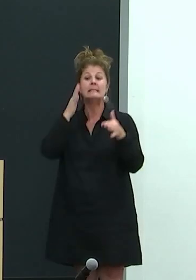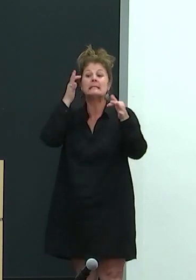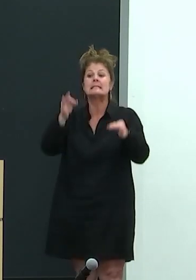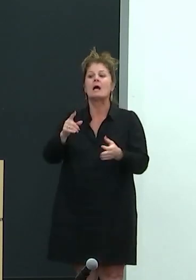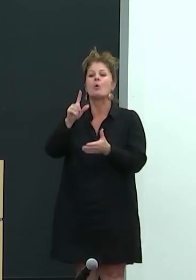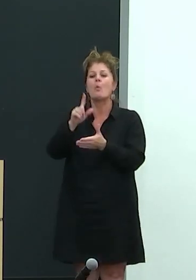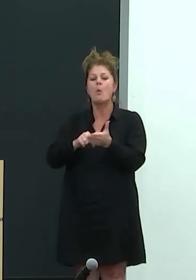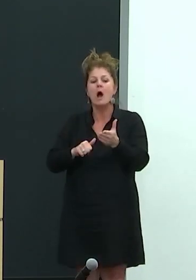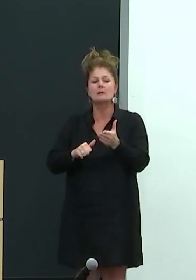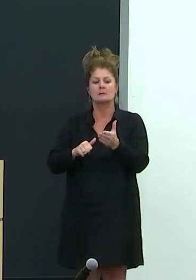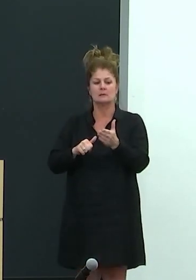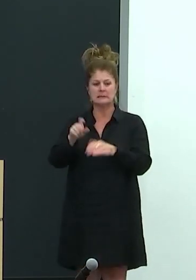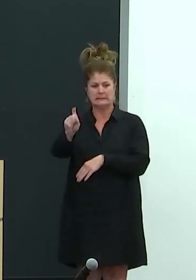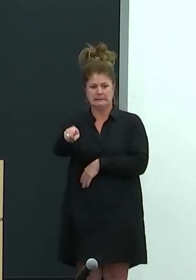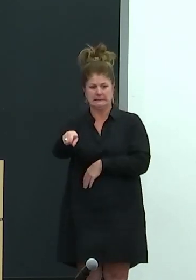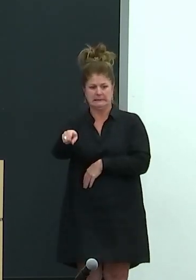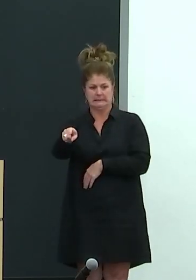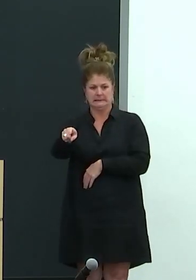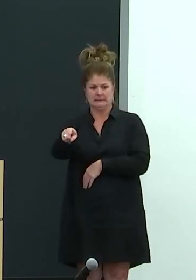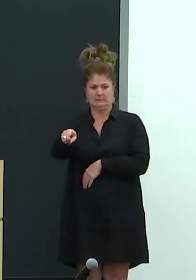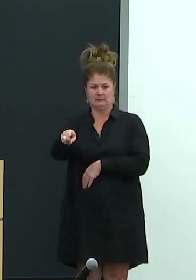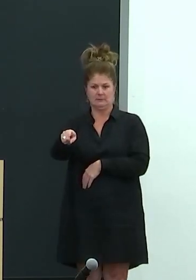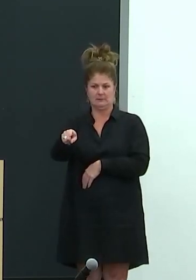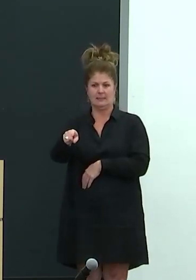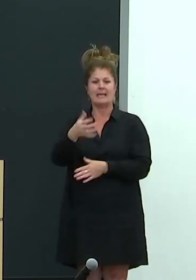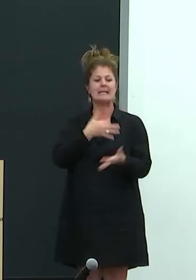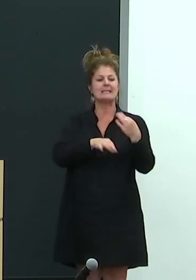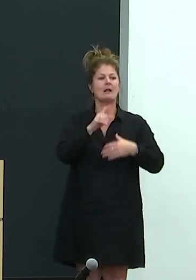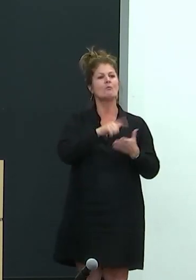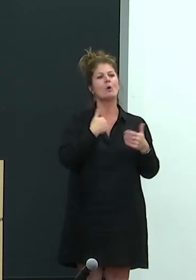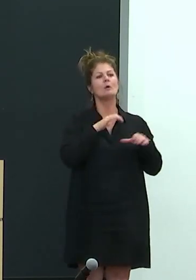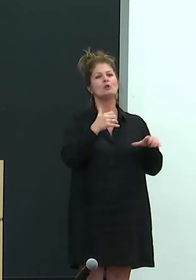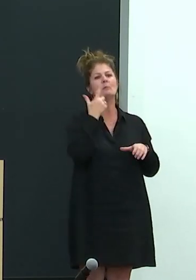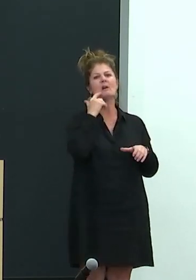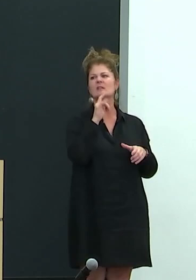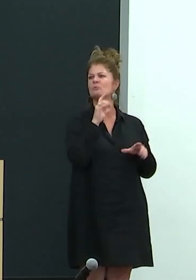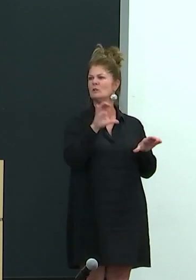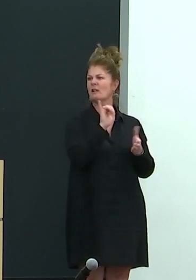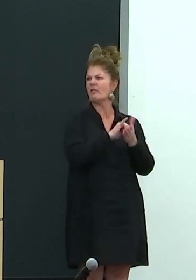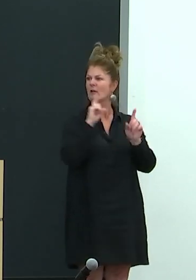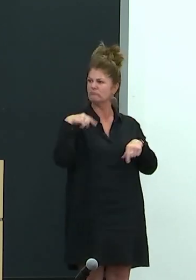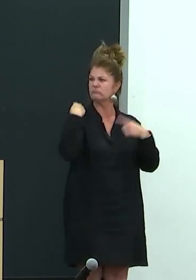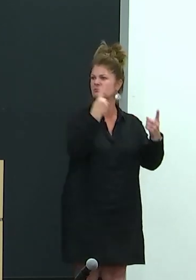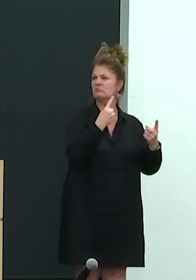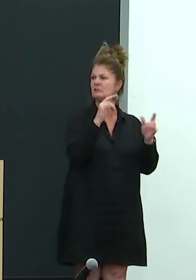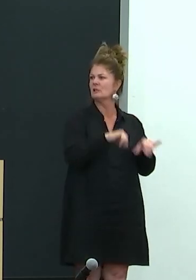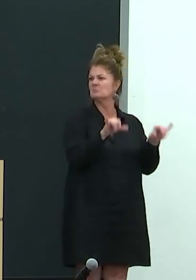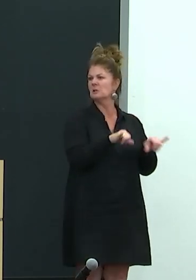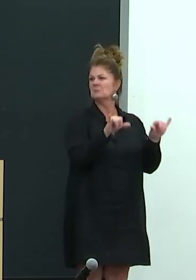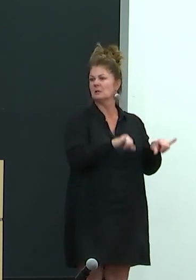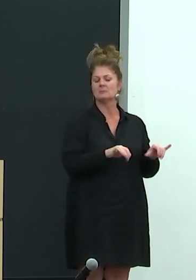needed versus what we do just because it's the way it's always been done.